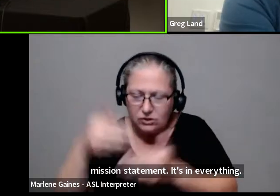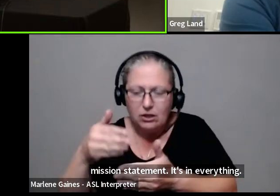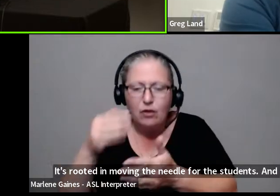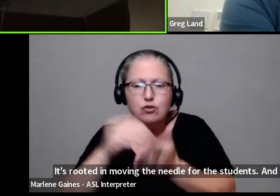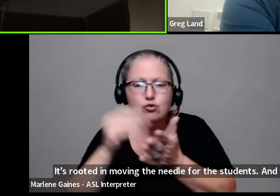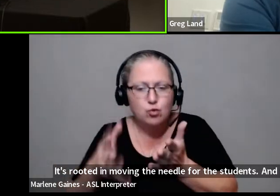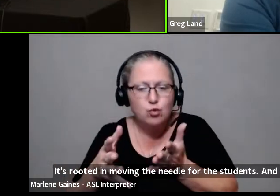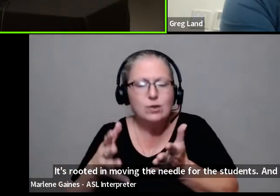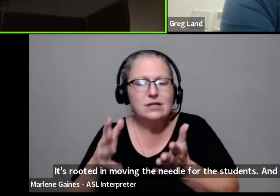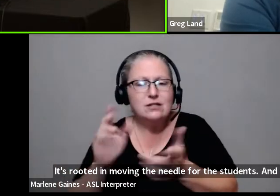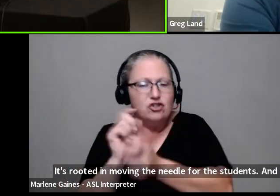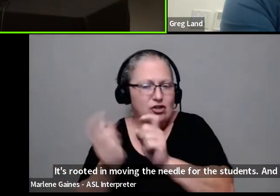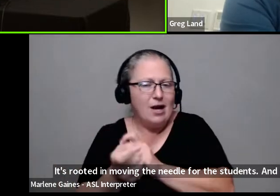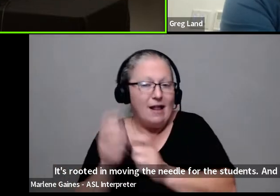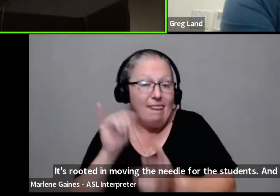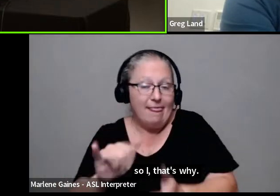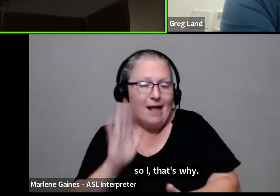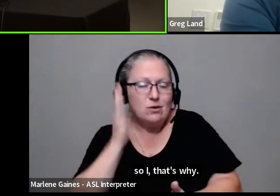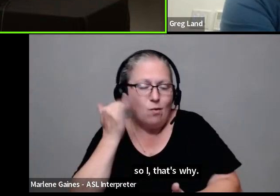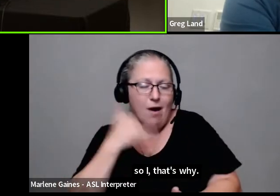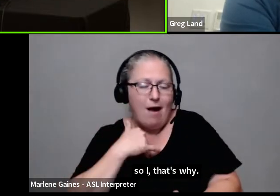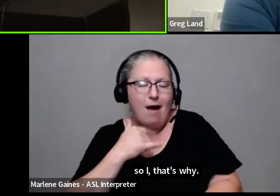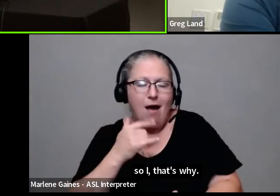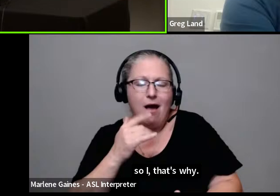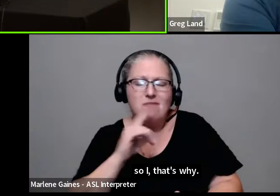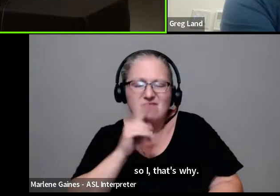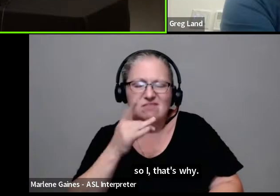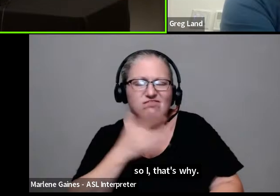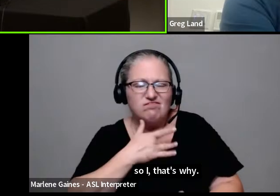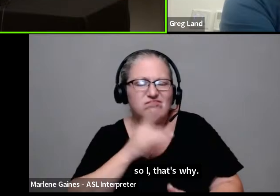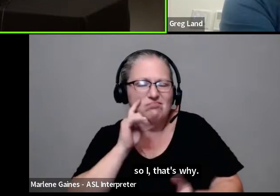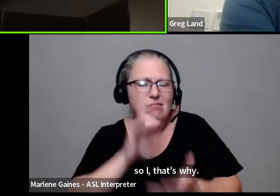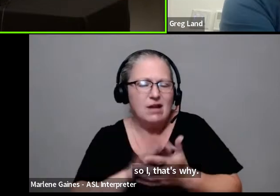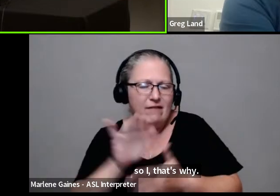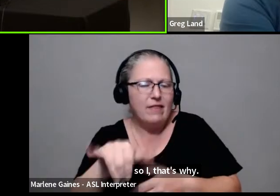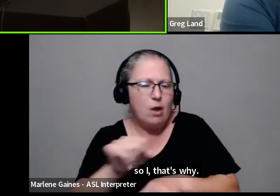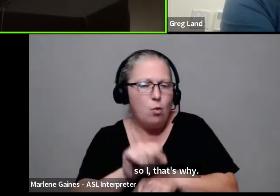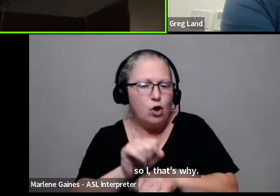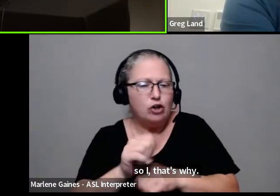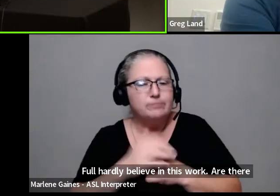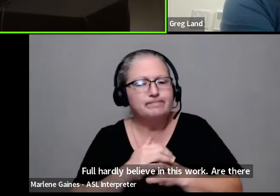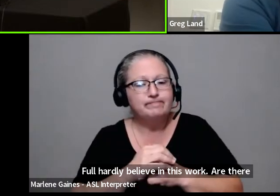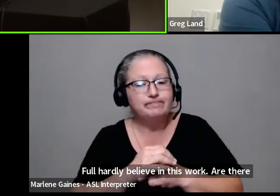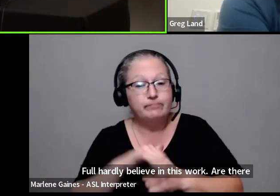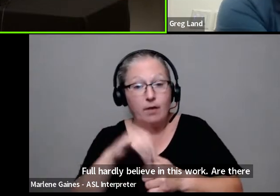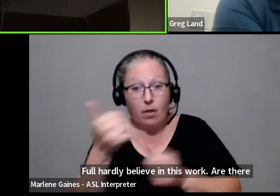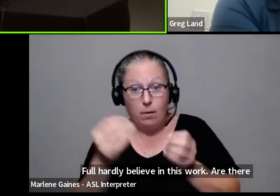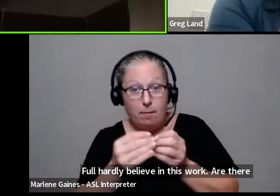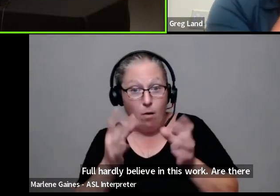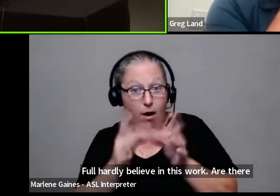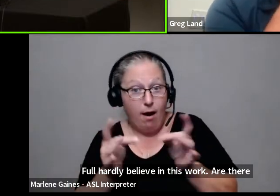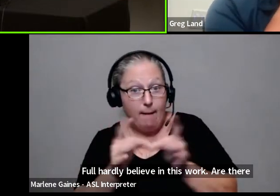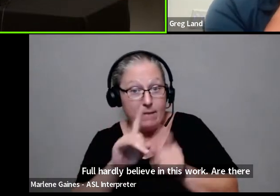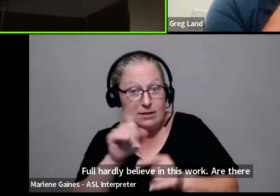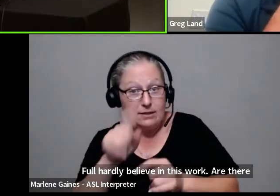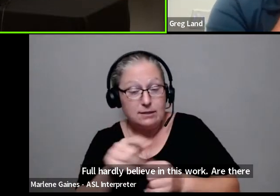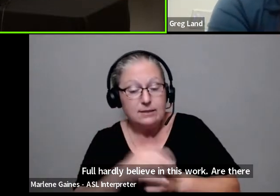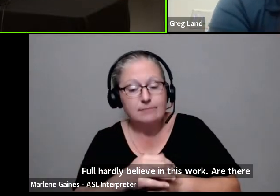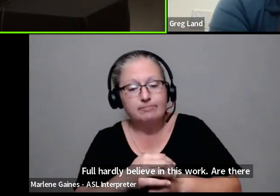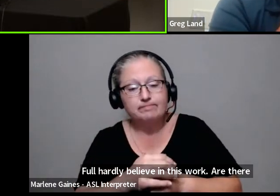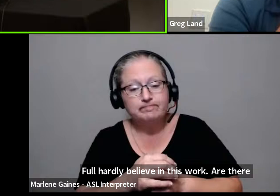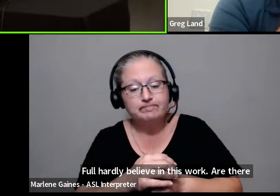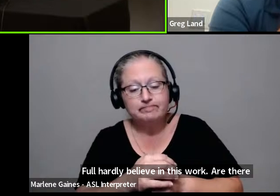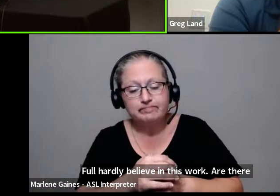I wholeheartedly believe in this work. Are there any other comments?